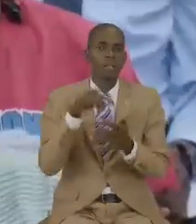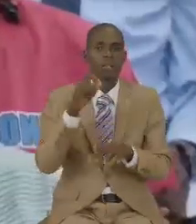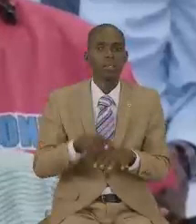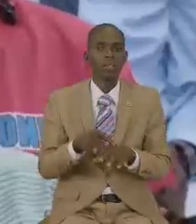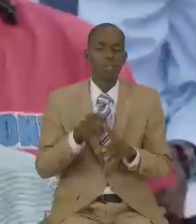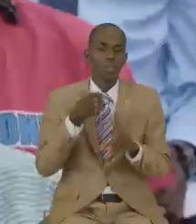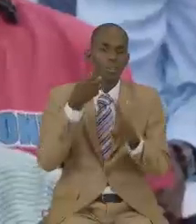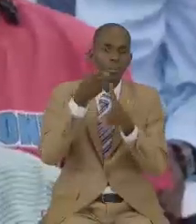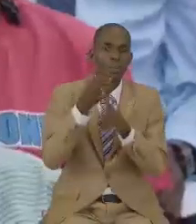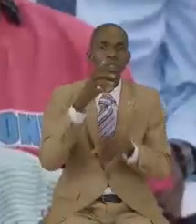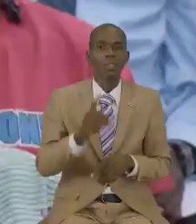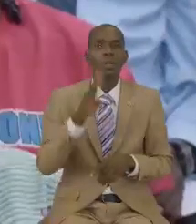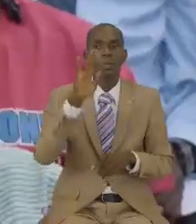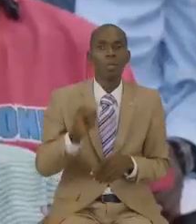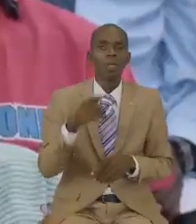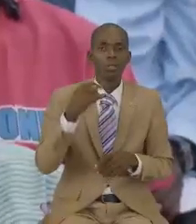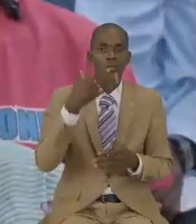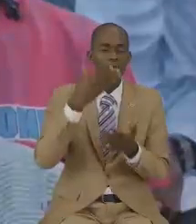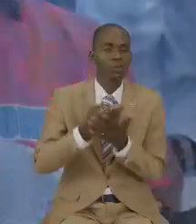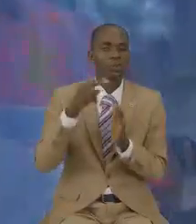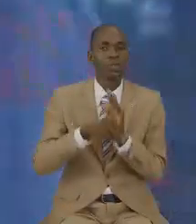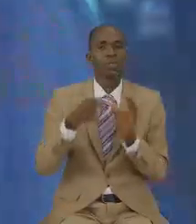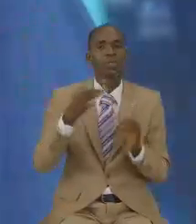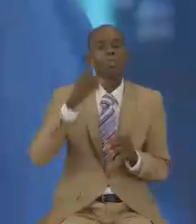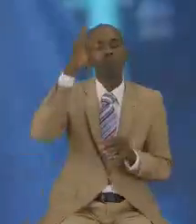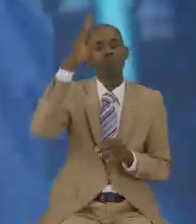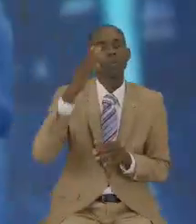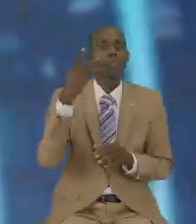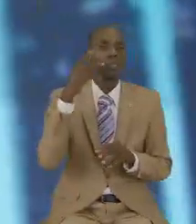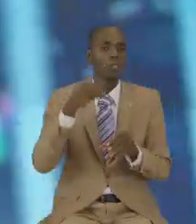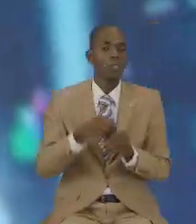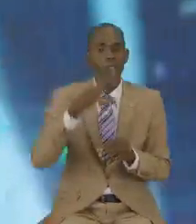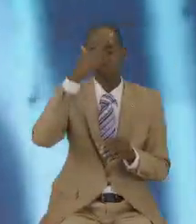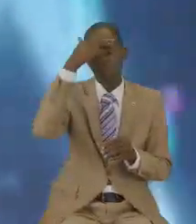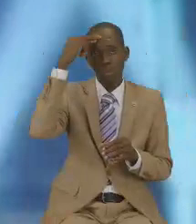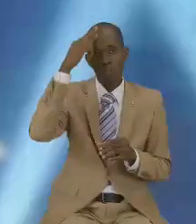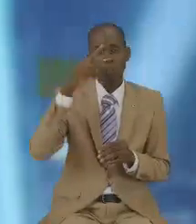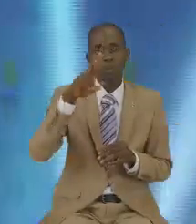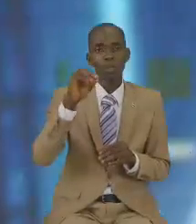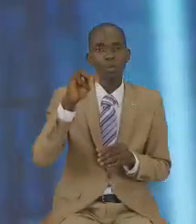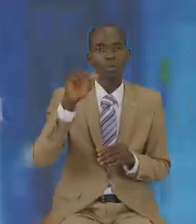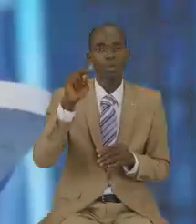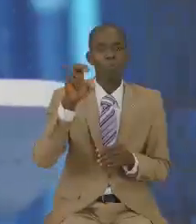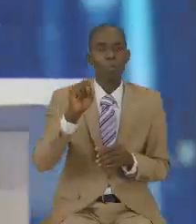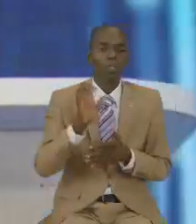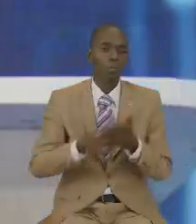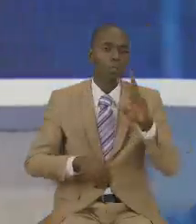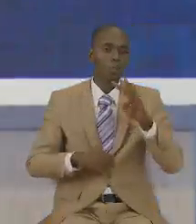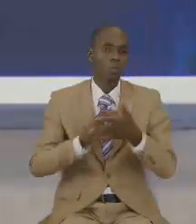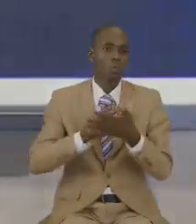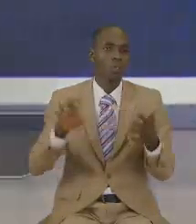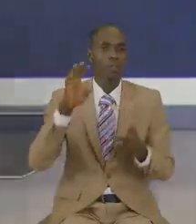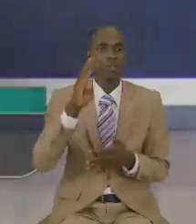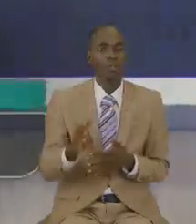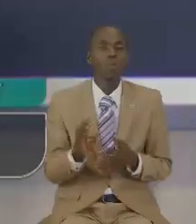impacted by the goodness of God. In Romans chapter 2, reading from verse 4, Romans chapter 2, reading from